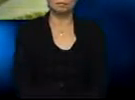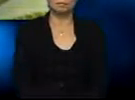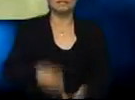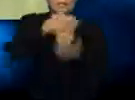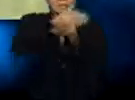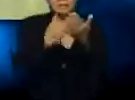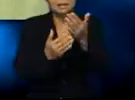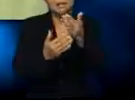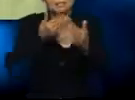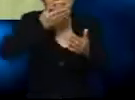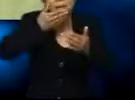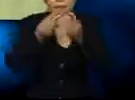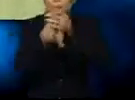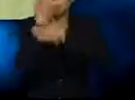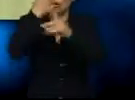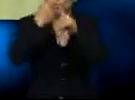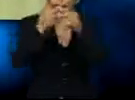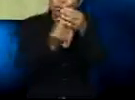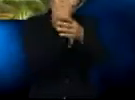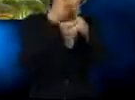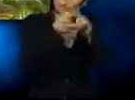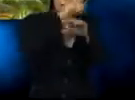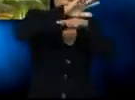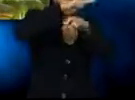Some young plants grow from the leaves.